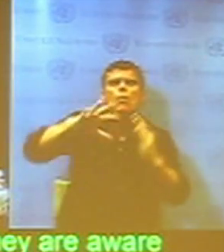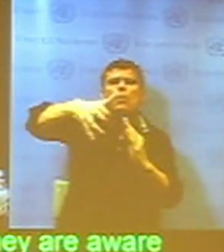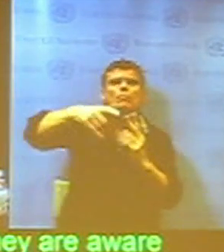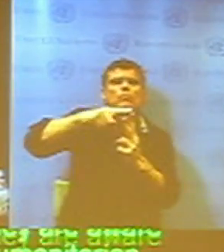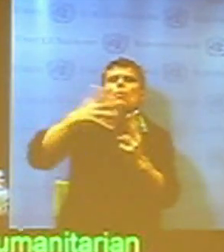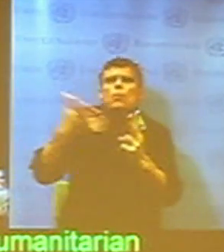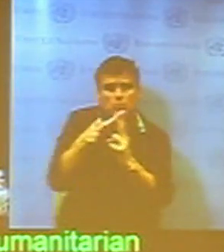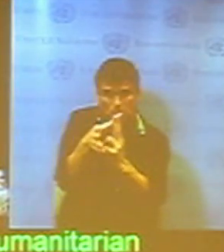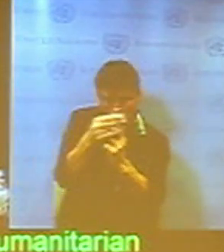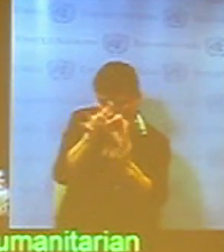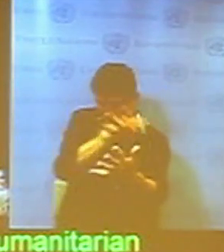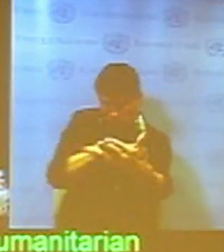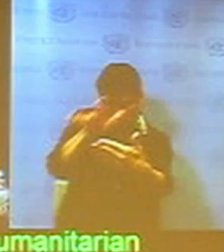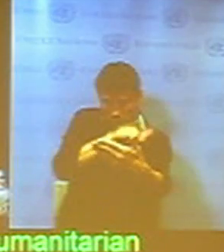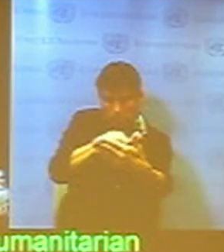whether we're dealing with